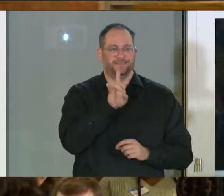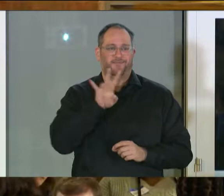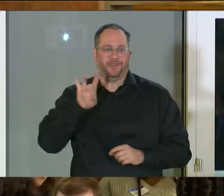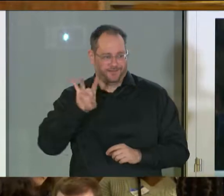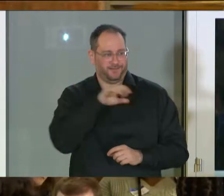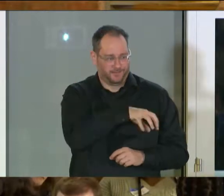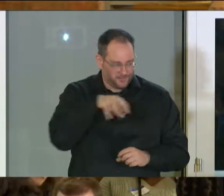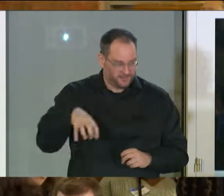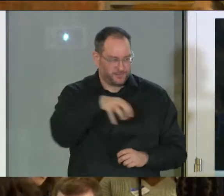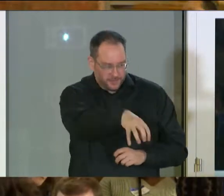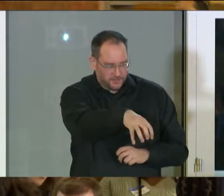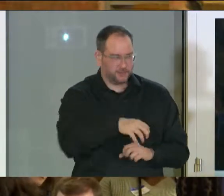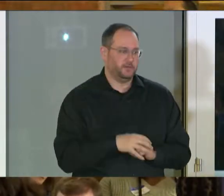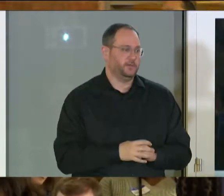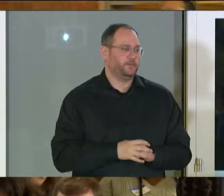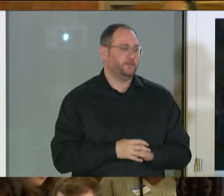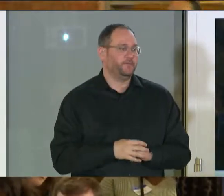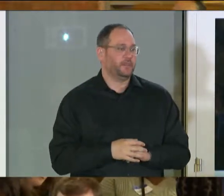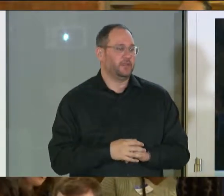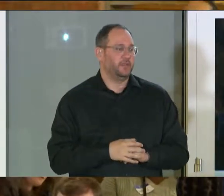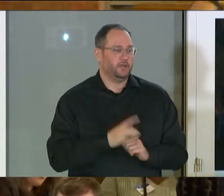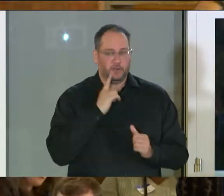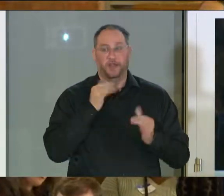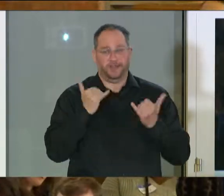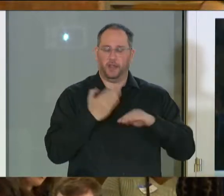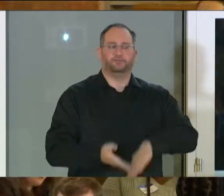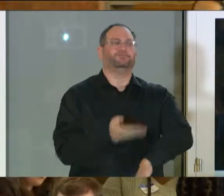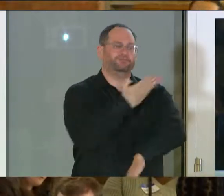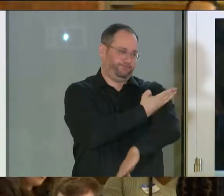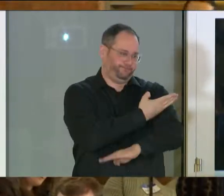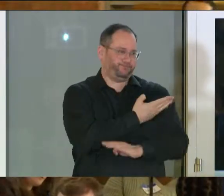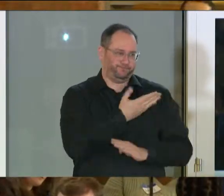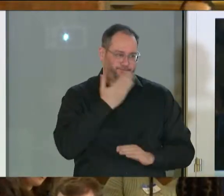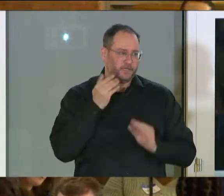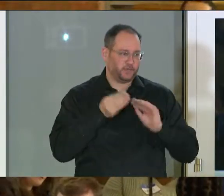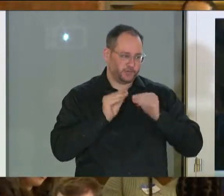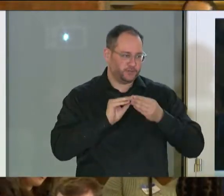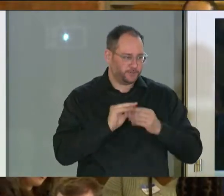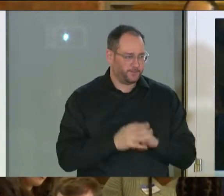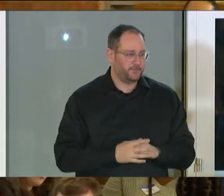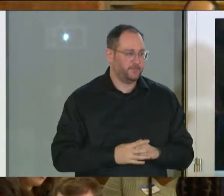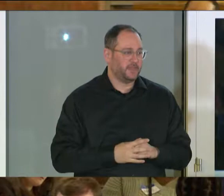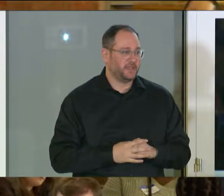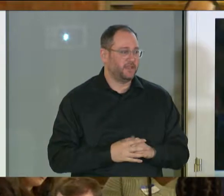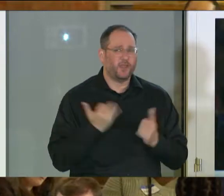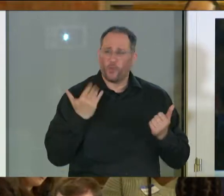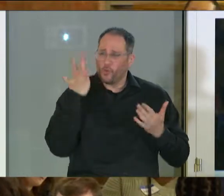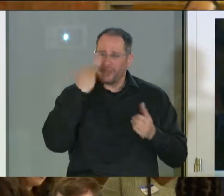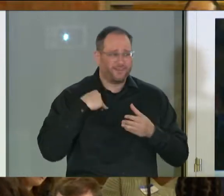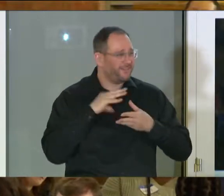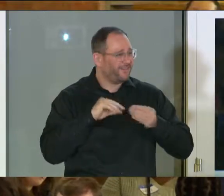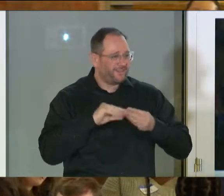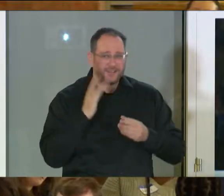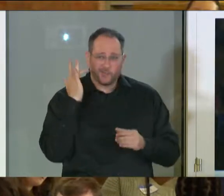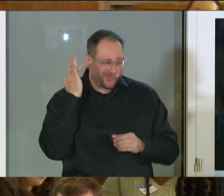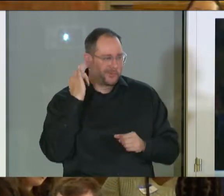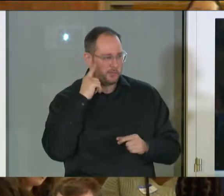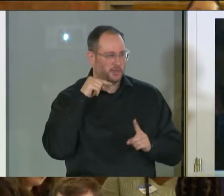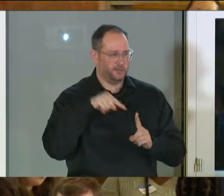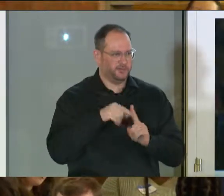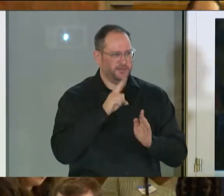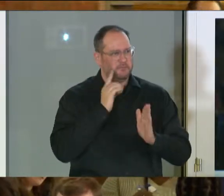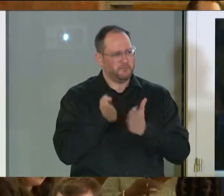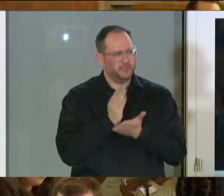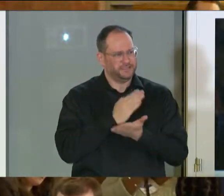are investments that, in order to really realize the benefits of the clusters on top, we have to make sure public safety is addressed. Thank